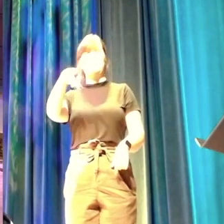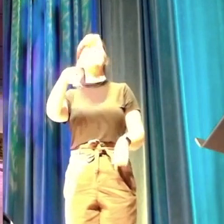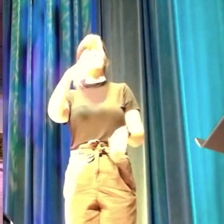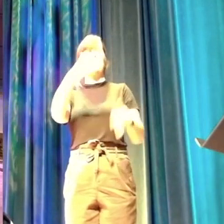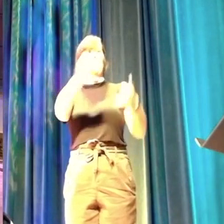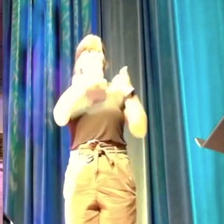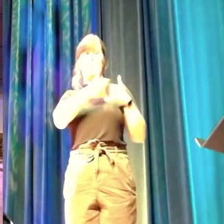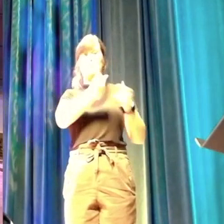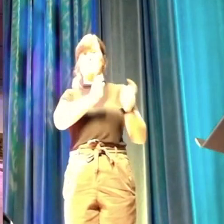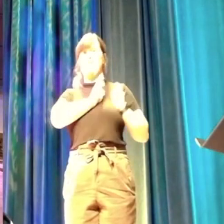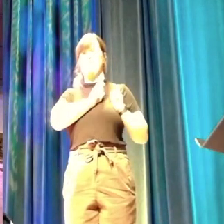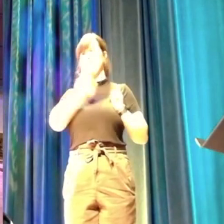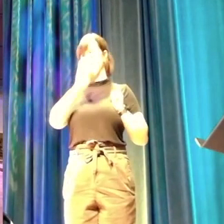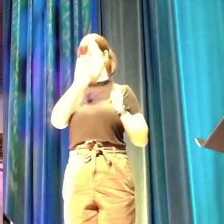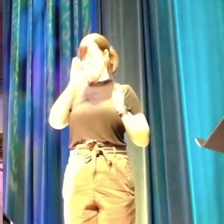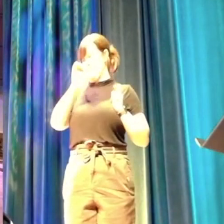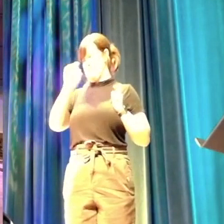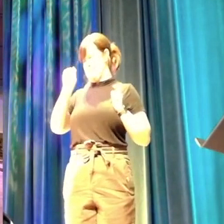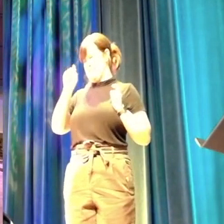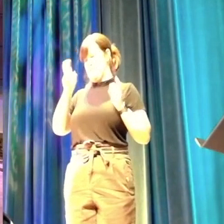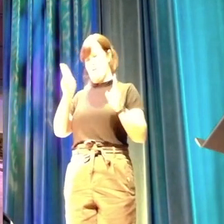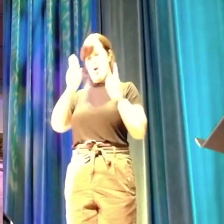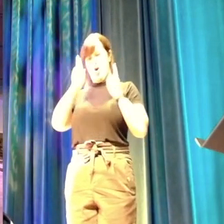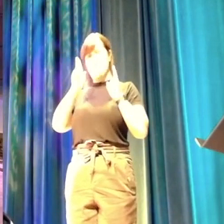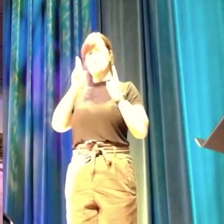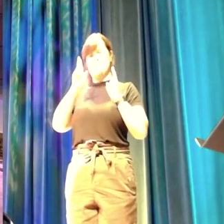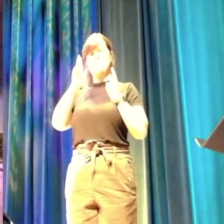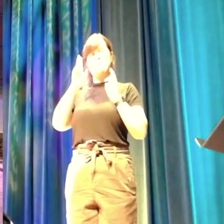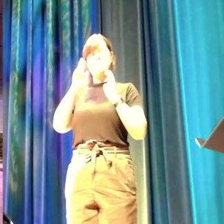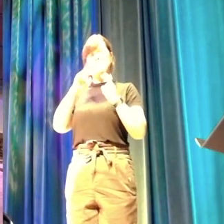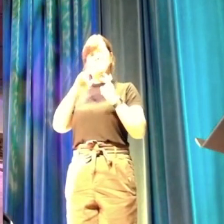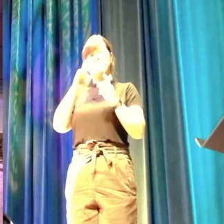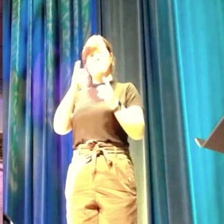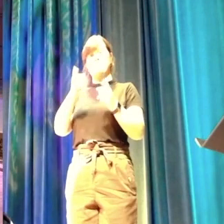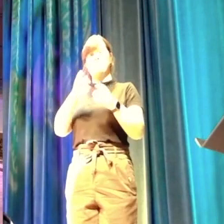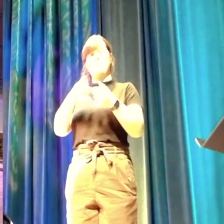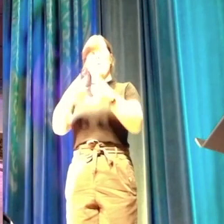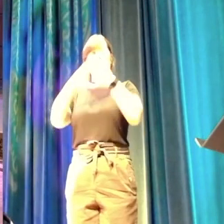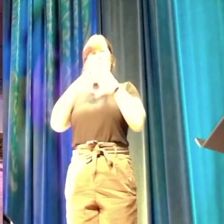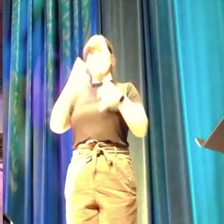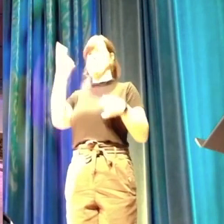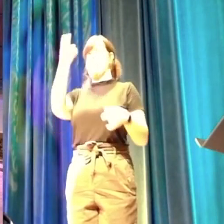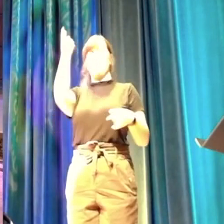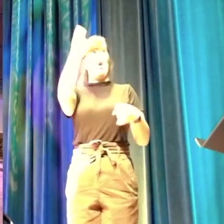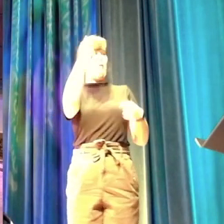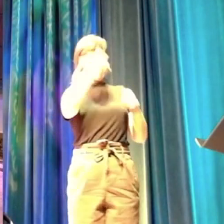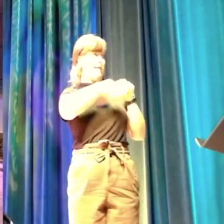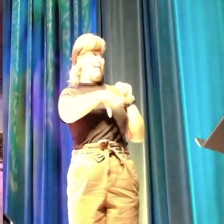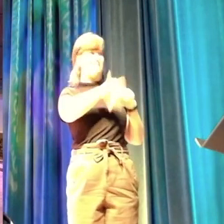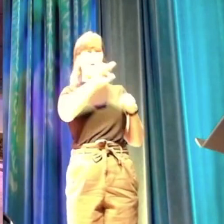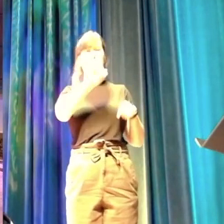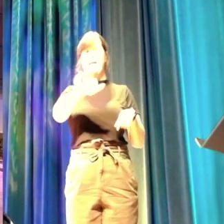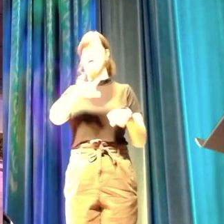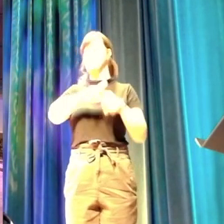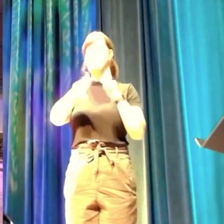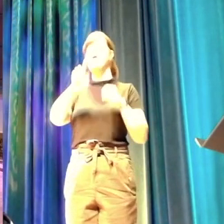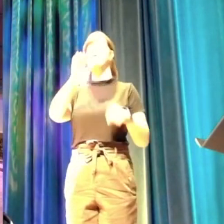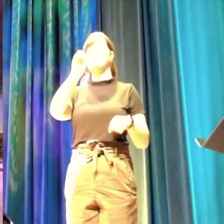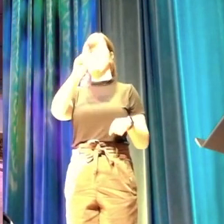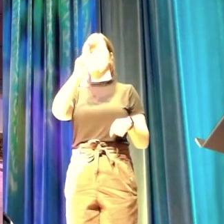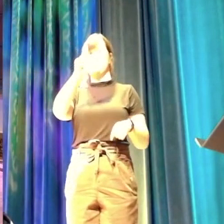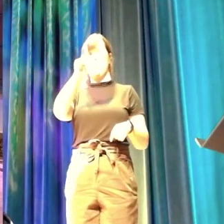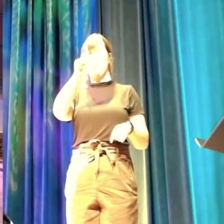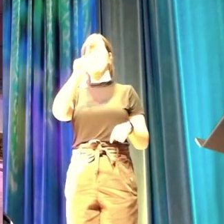Award somewhere in my house. And I've even won the Soul Train Award. Now, you can find all of my awards and